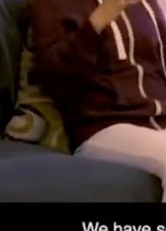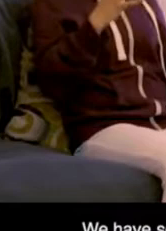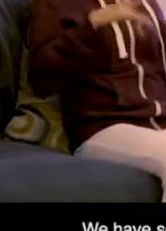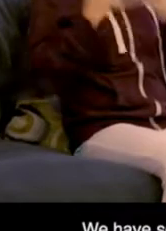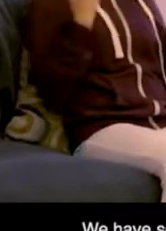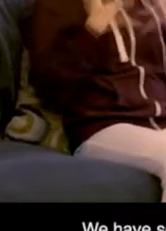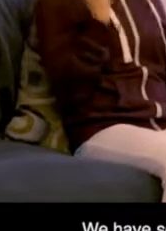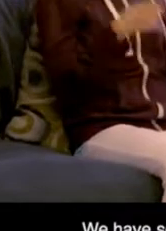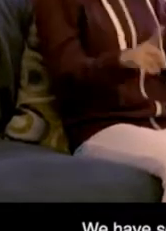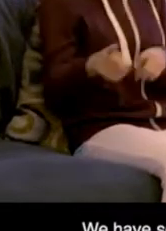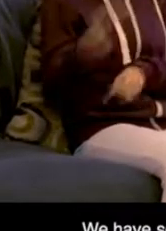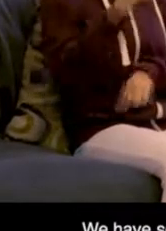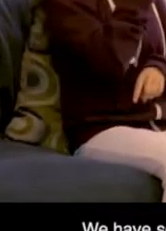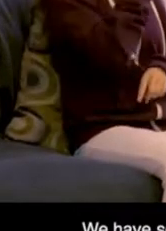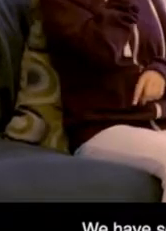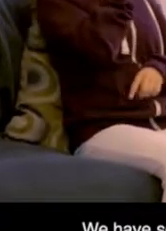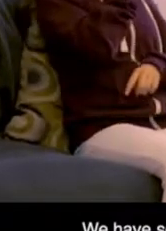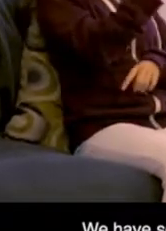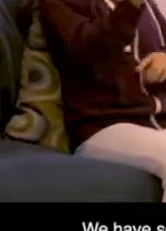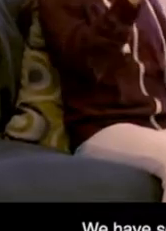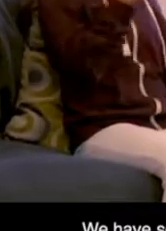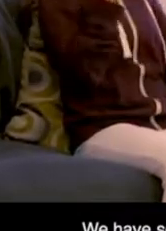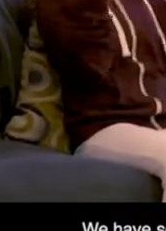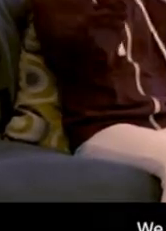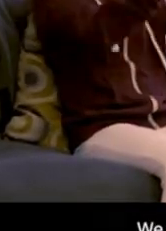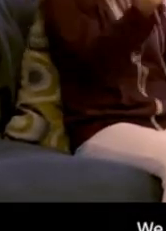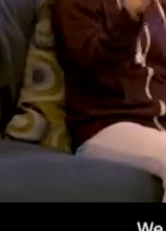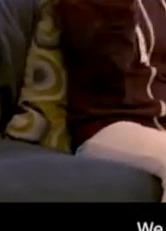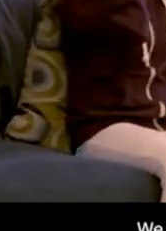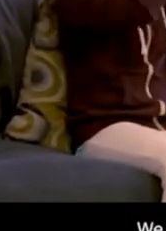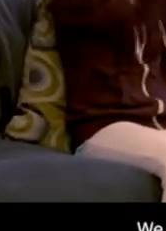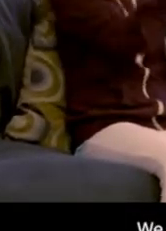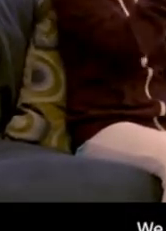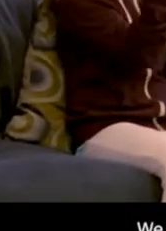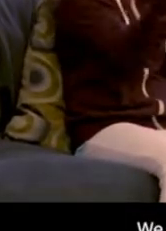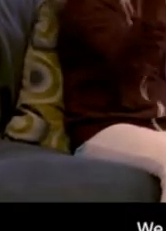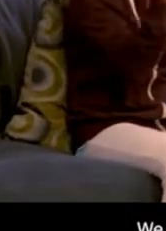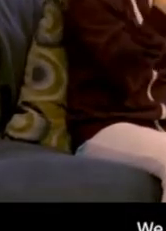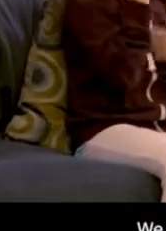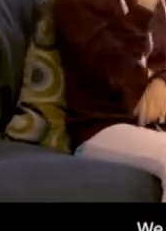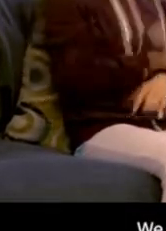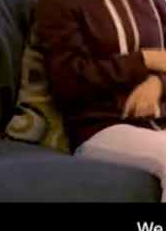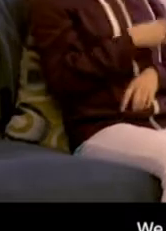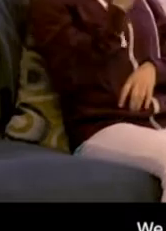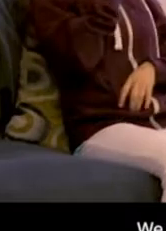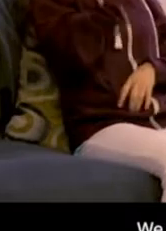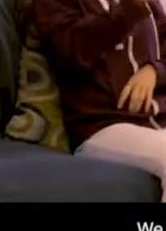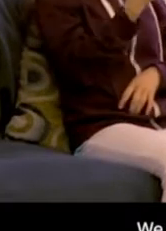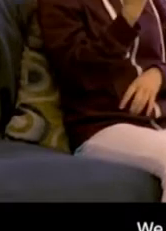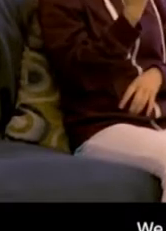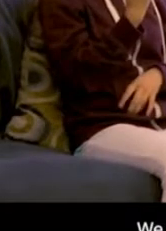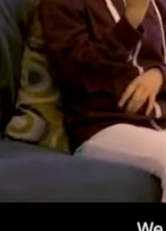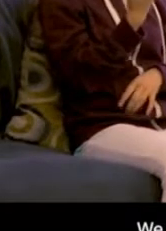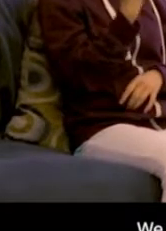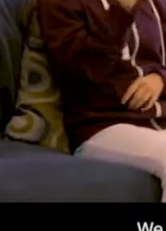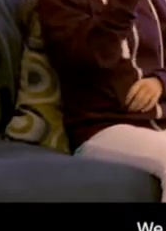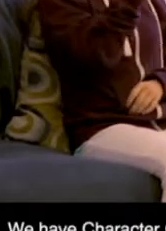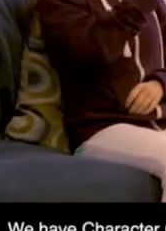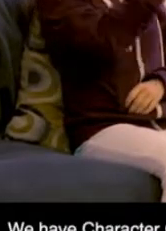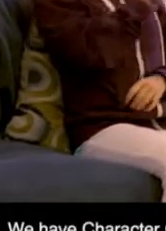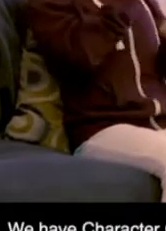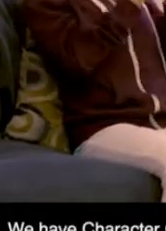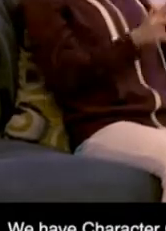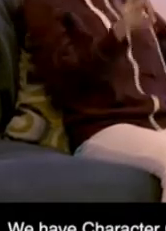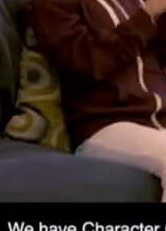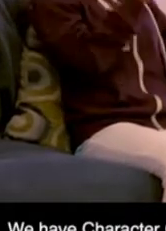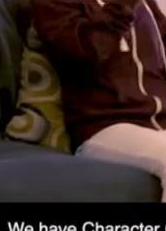We have so many activities and events happening on campus. You know, we have festivals and ceremonies we